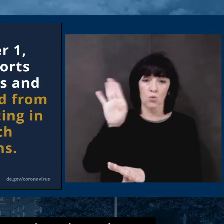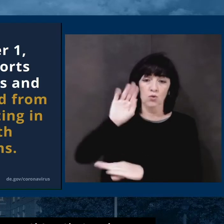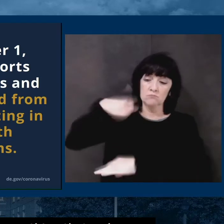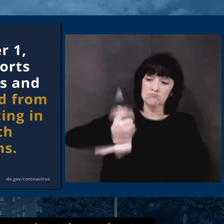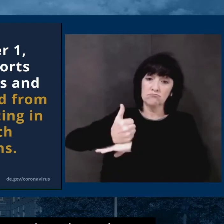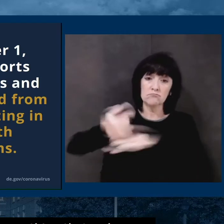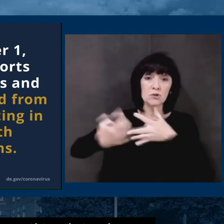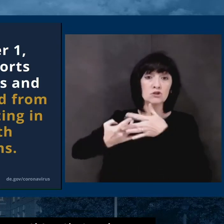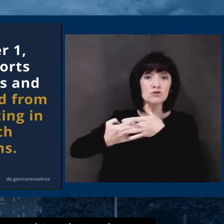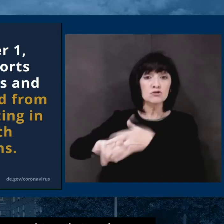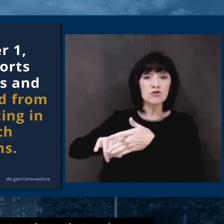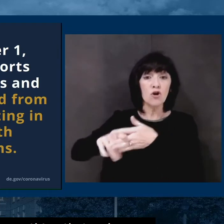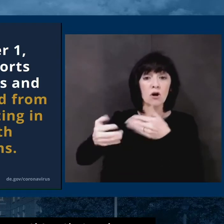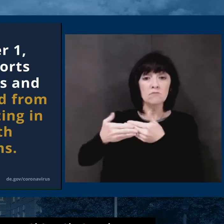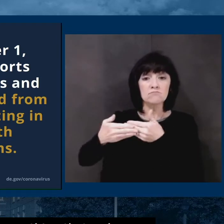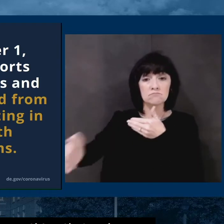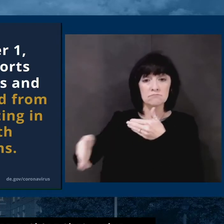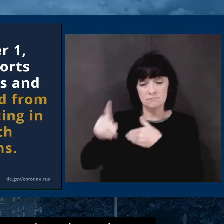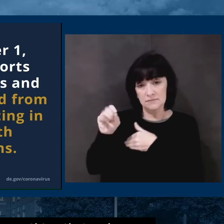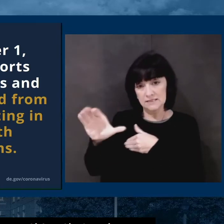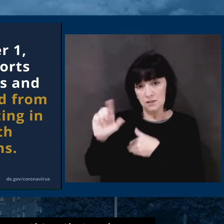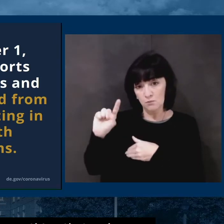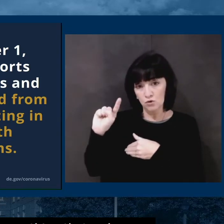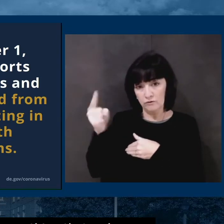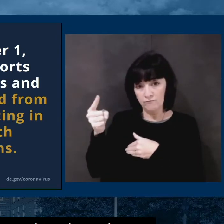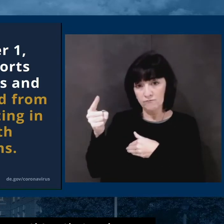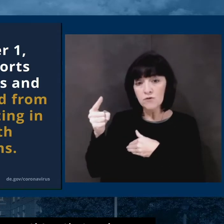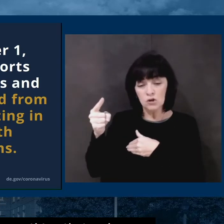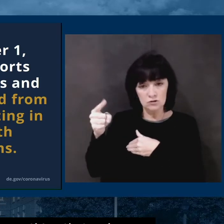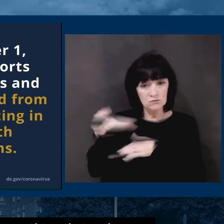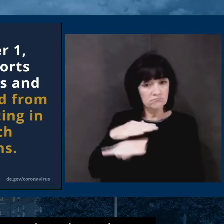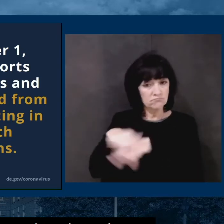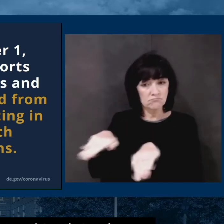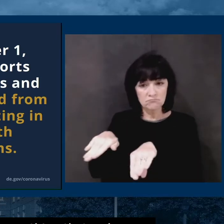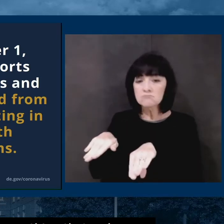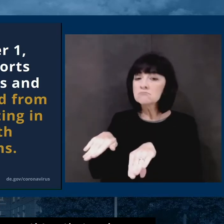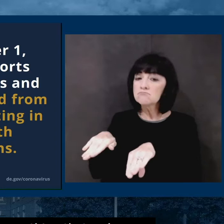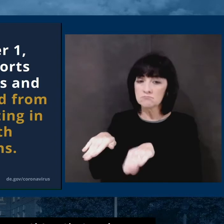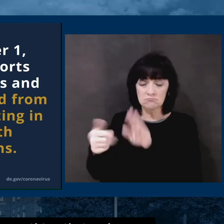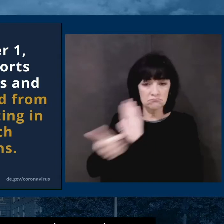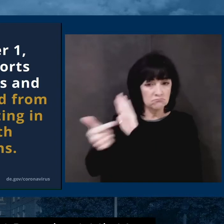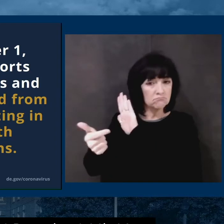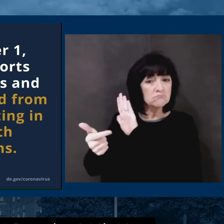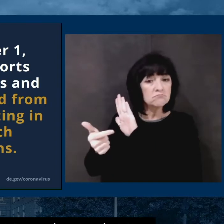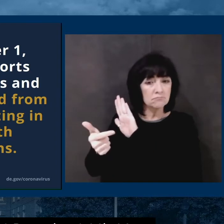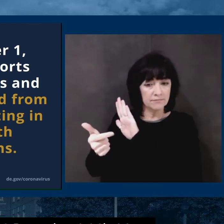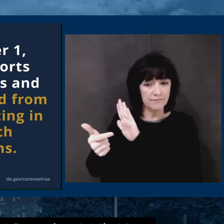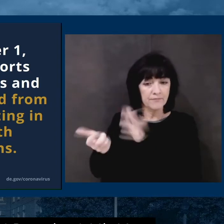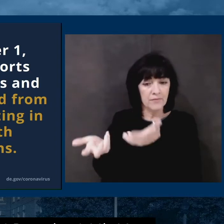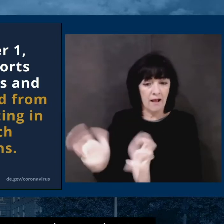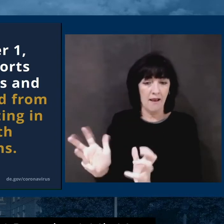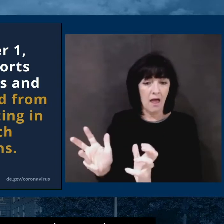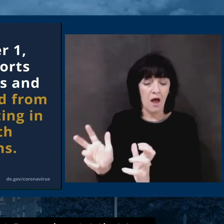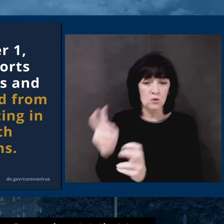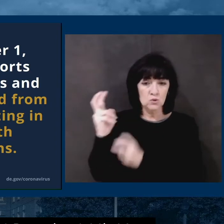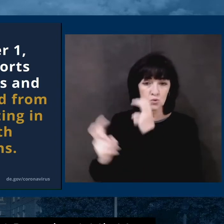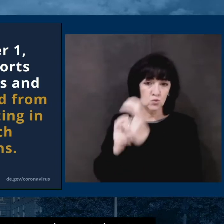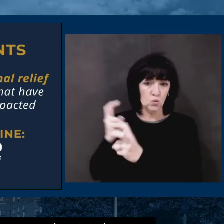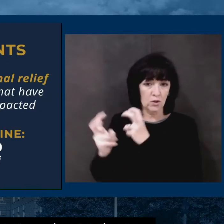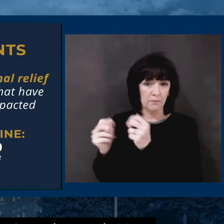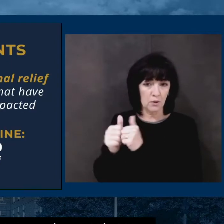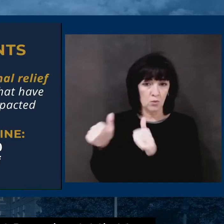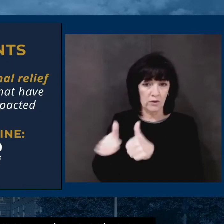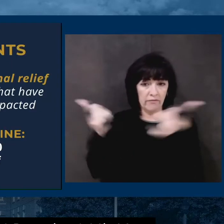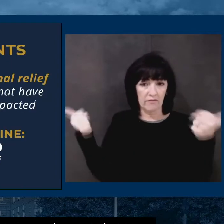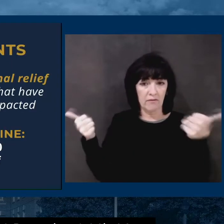to reduce the spread of the virus at those tournaments, which we have seen is a concern. Just a reminder, we do